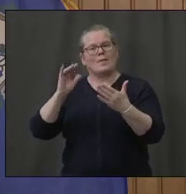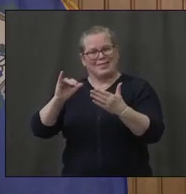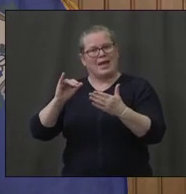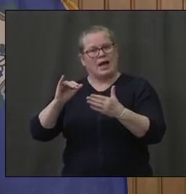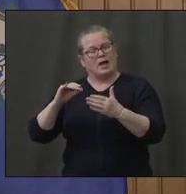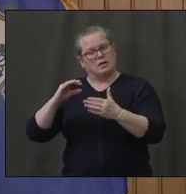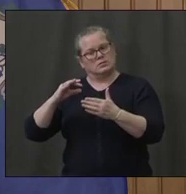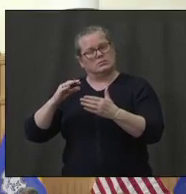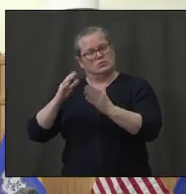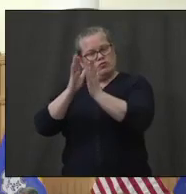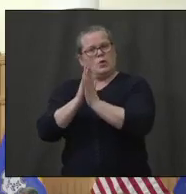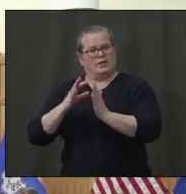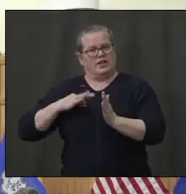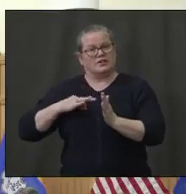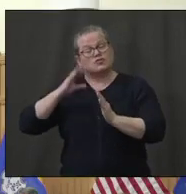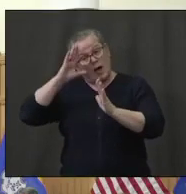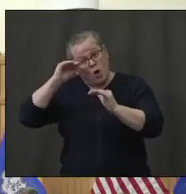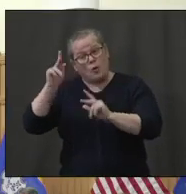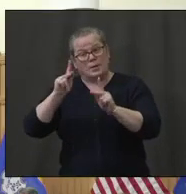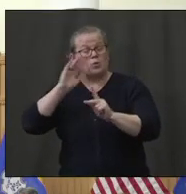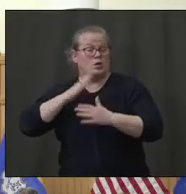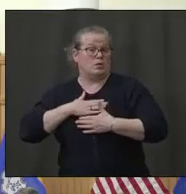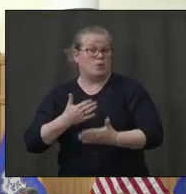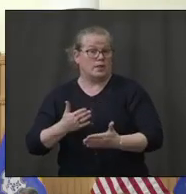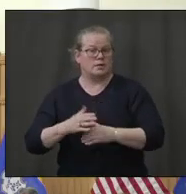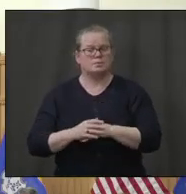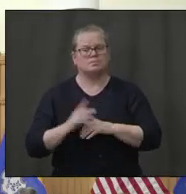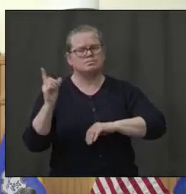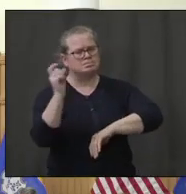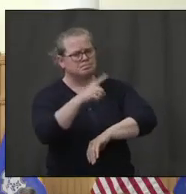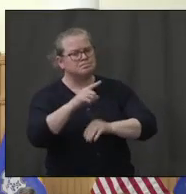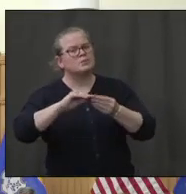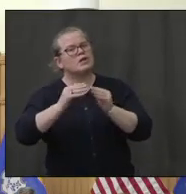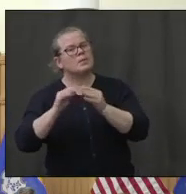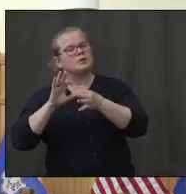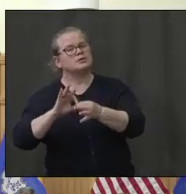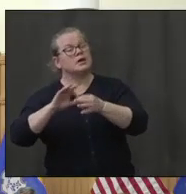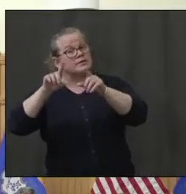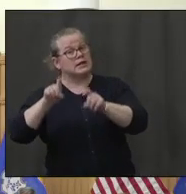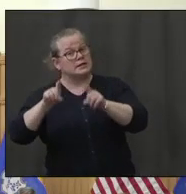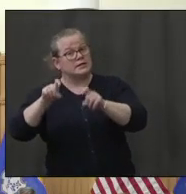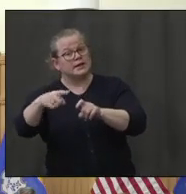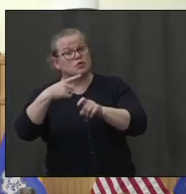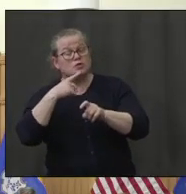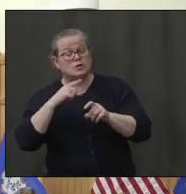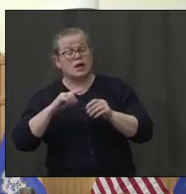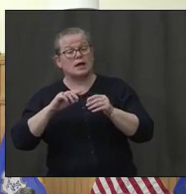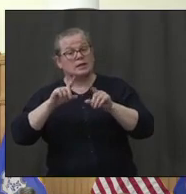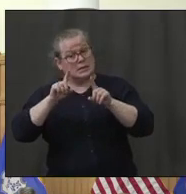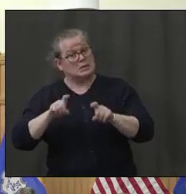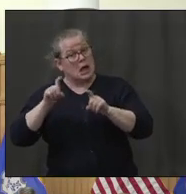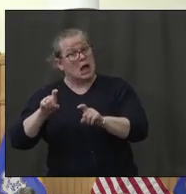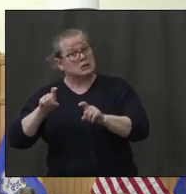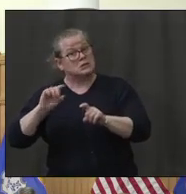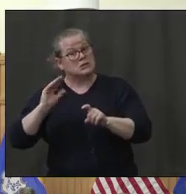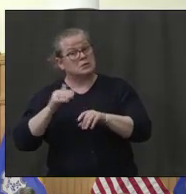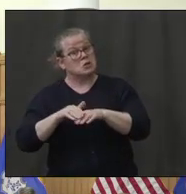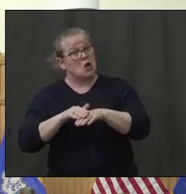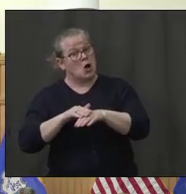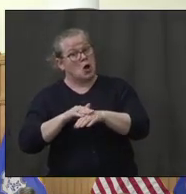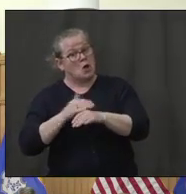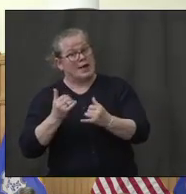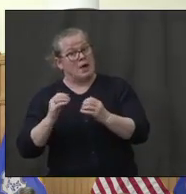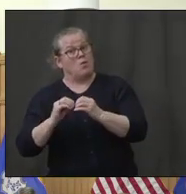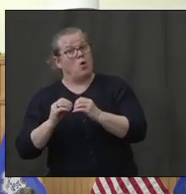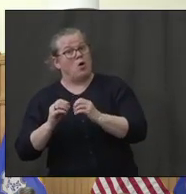there. With the There is surge, some numbers on testing. At one point that was slowing down and then it was ramping up. What